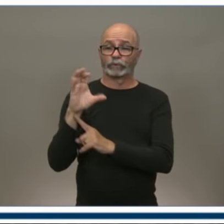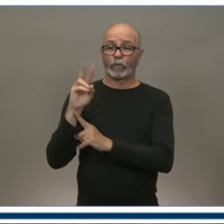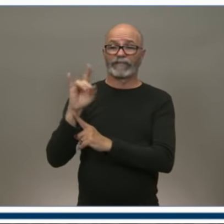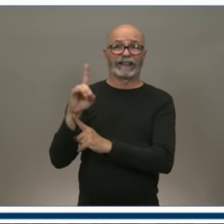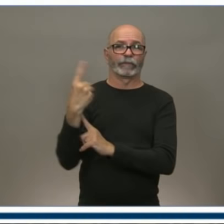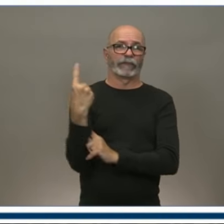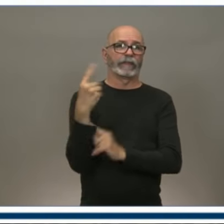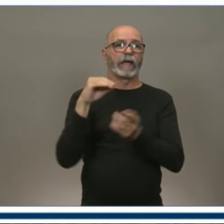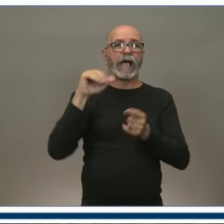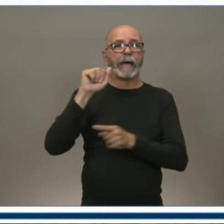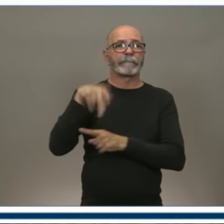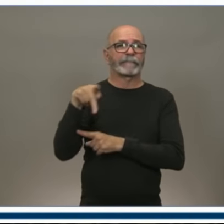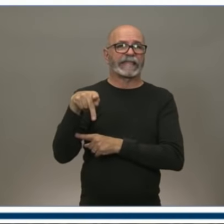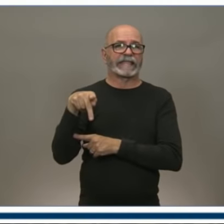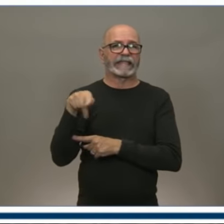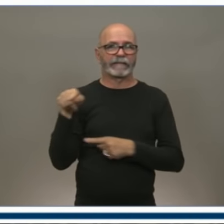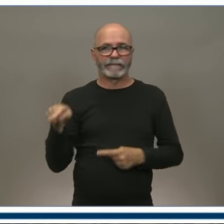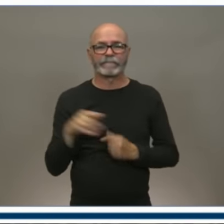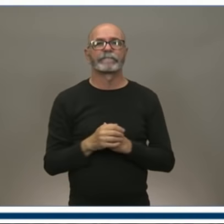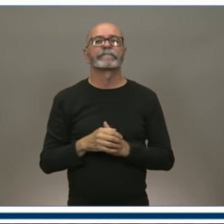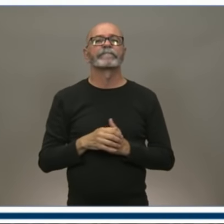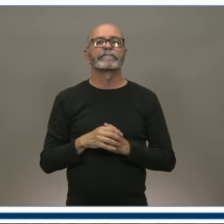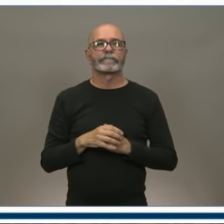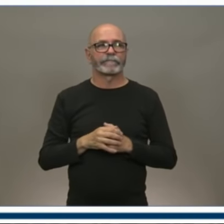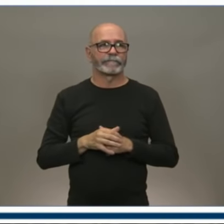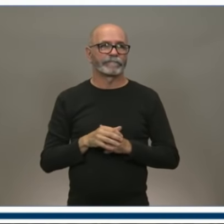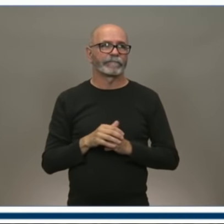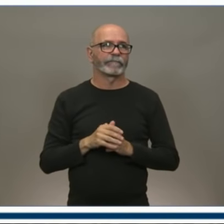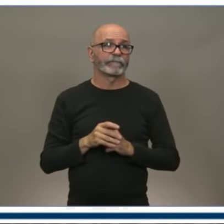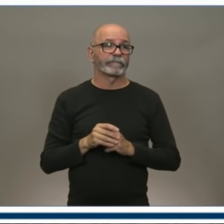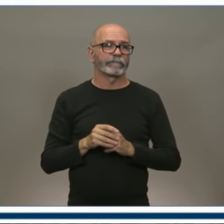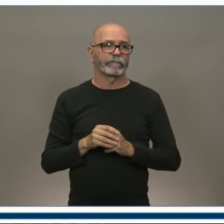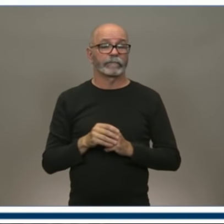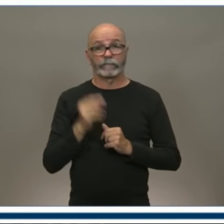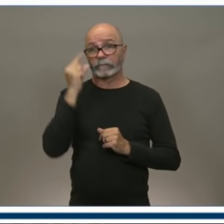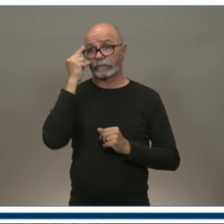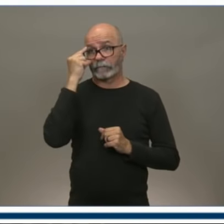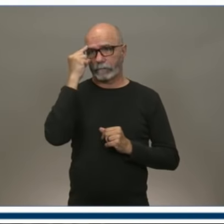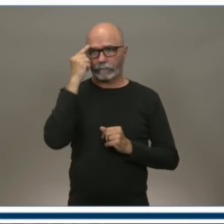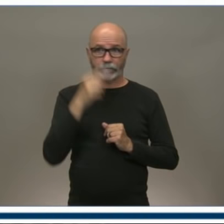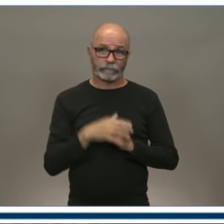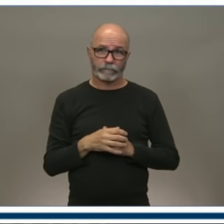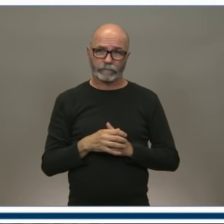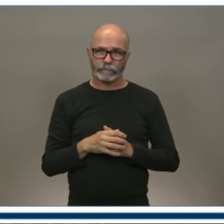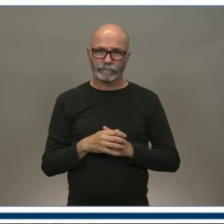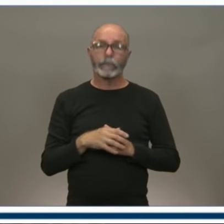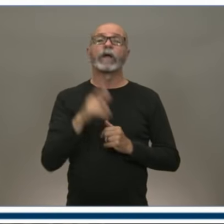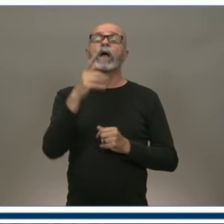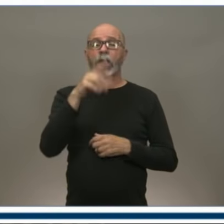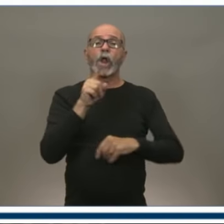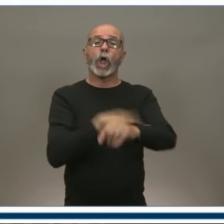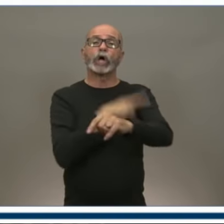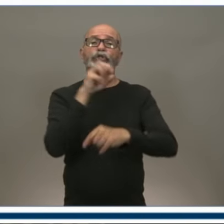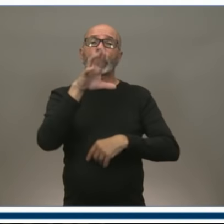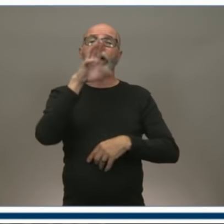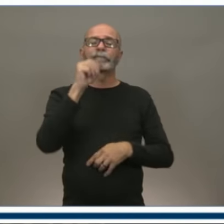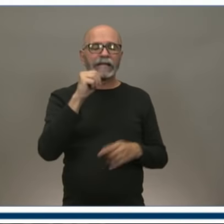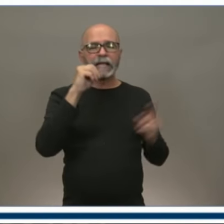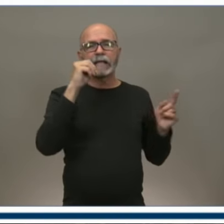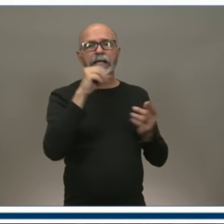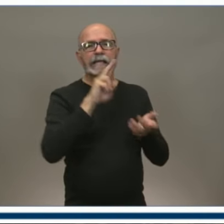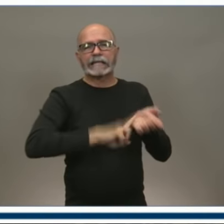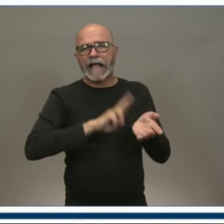This week we've seen outbreaks in long-term care homes in Ontario and Manitoba, surprisingly enough. How confident are you that